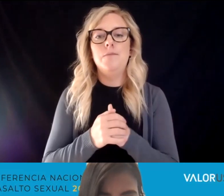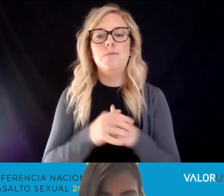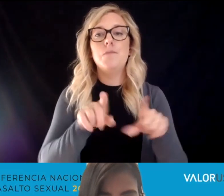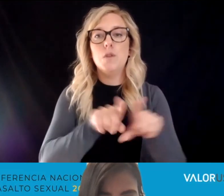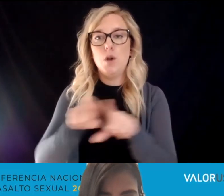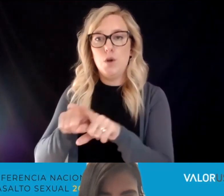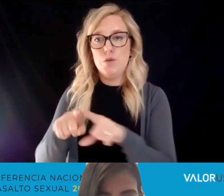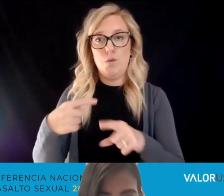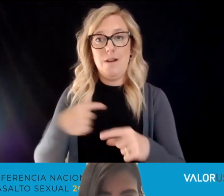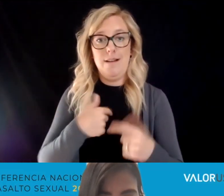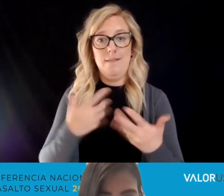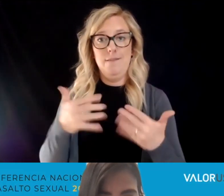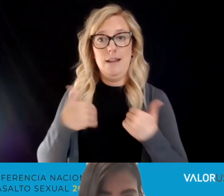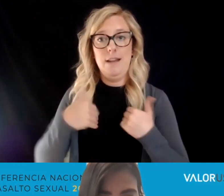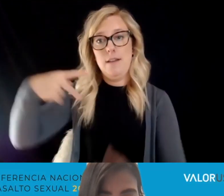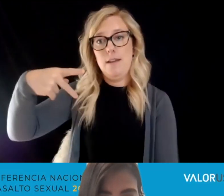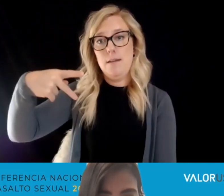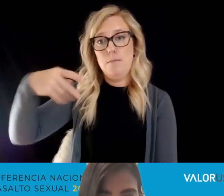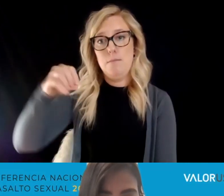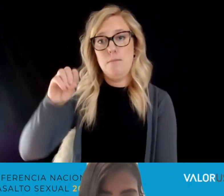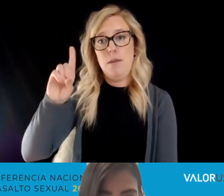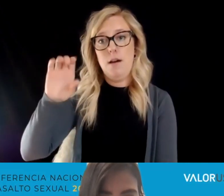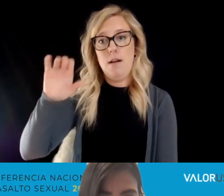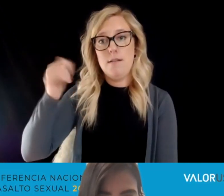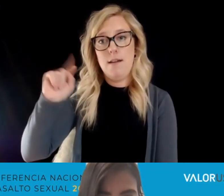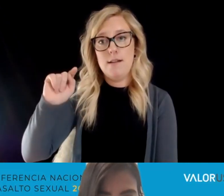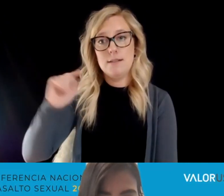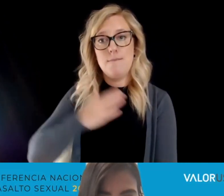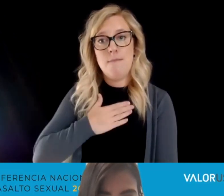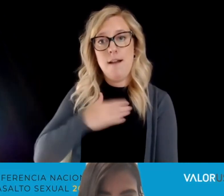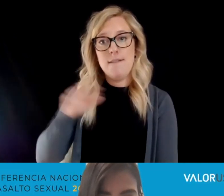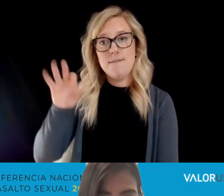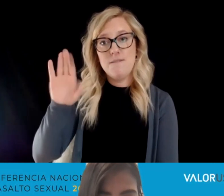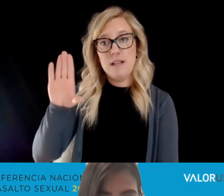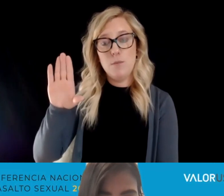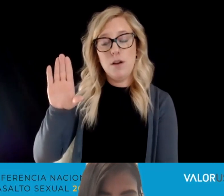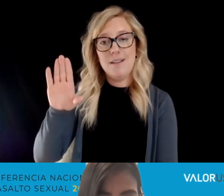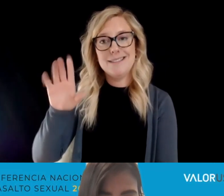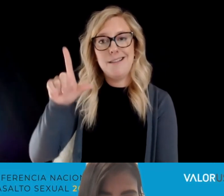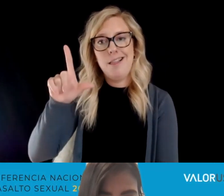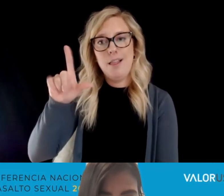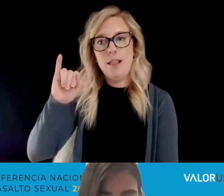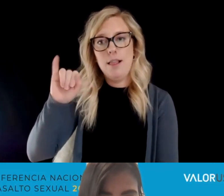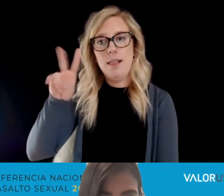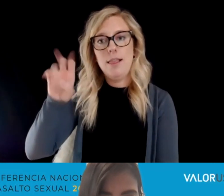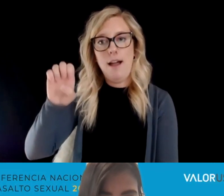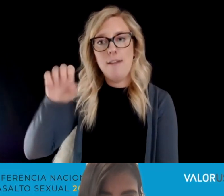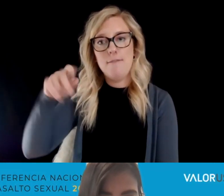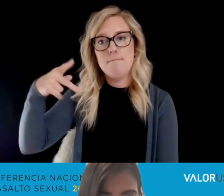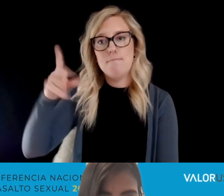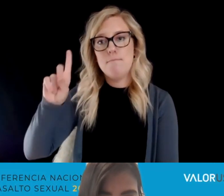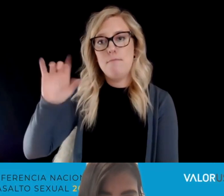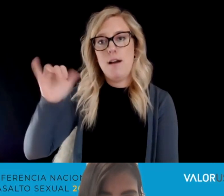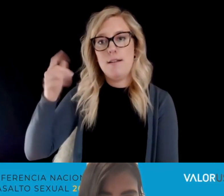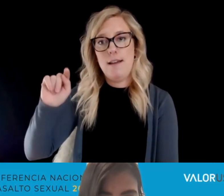podcast on my Facebook. It's a live podcast. And that is where I regularly will talk